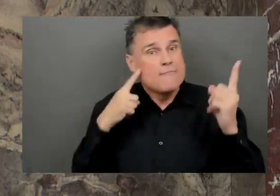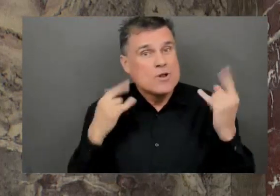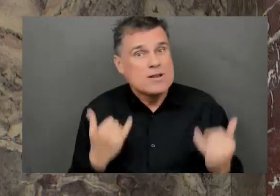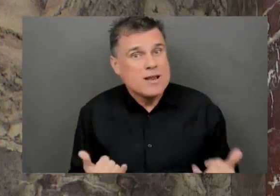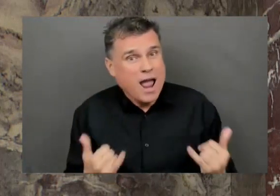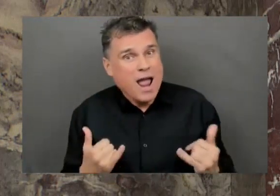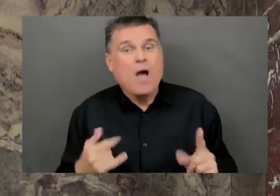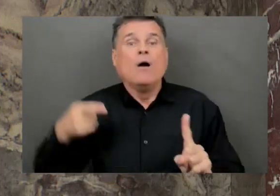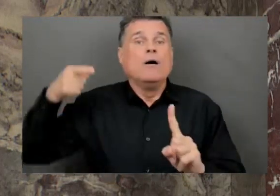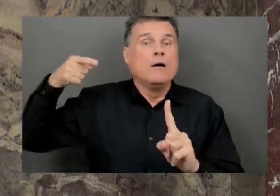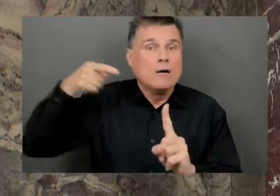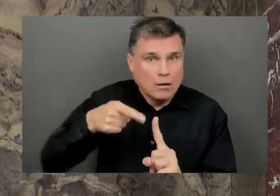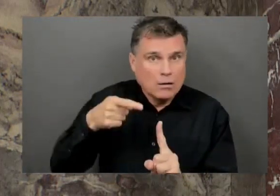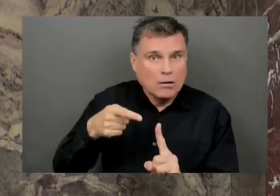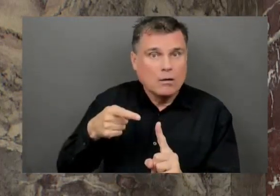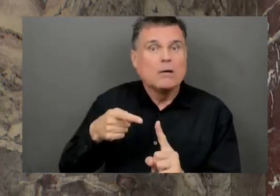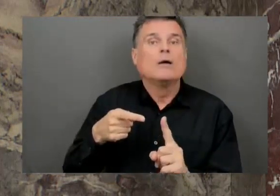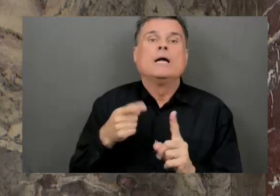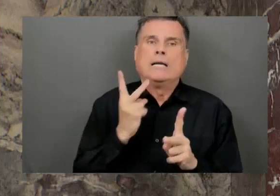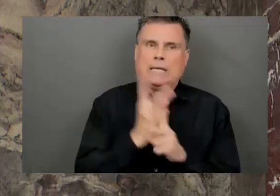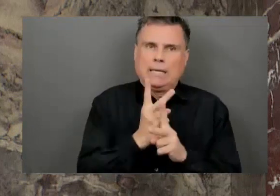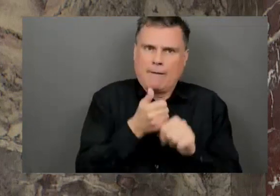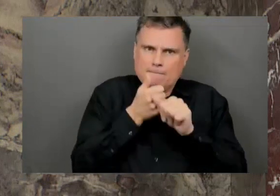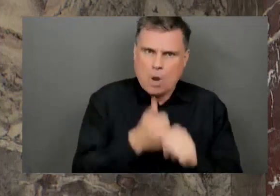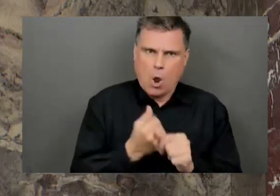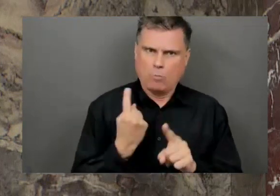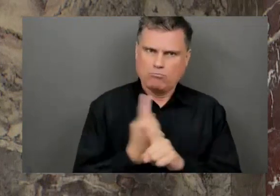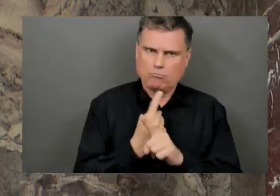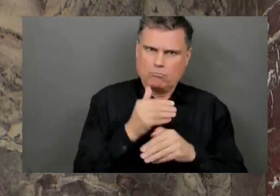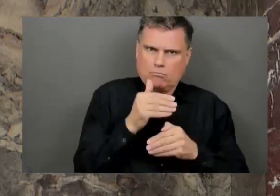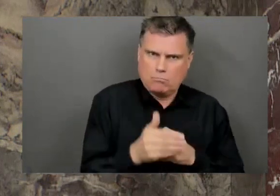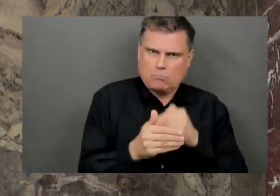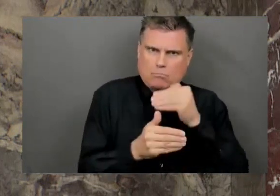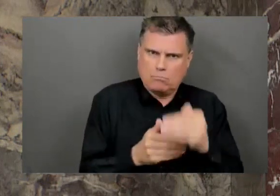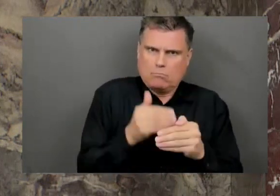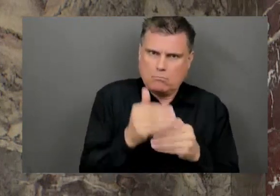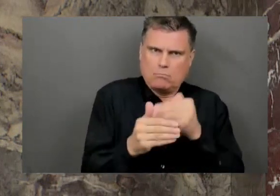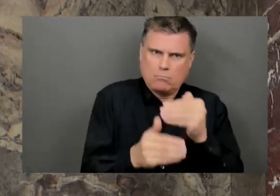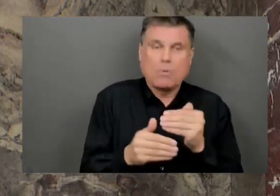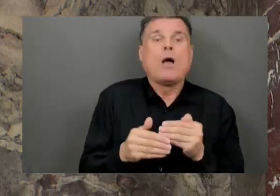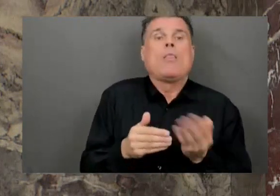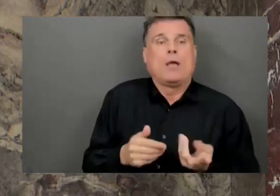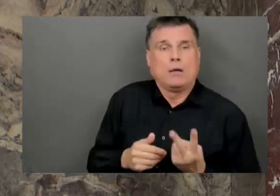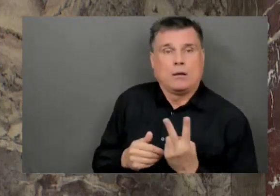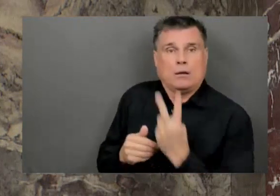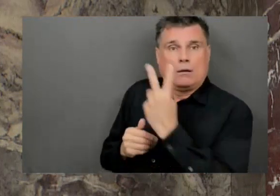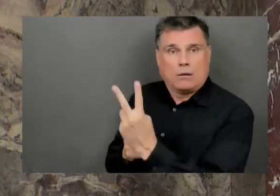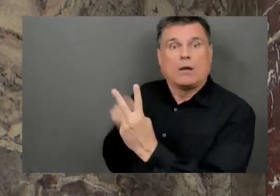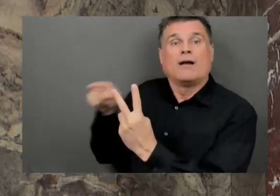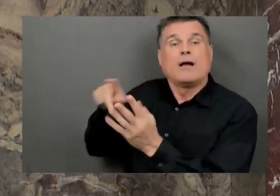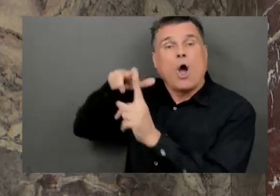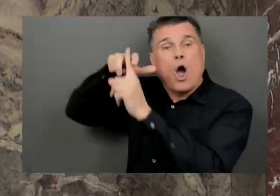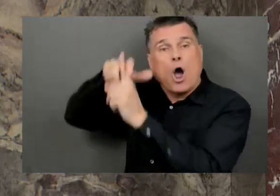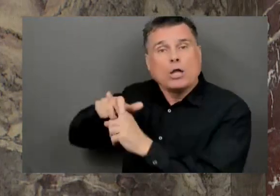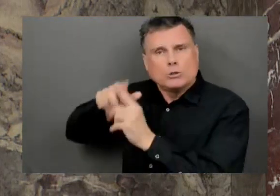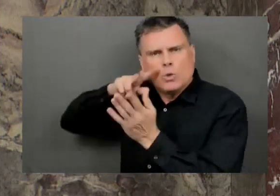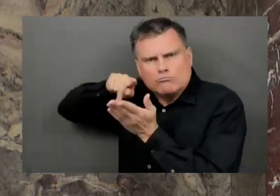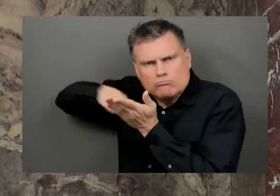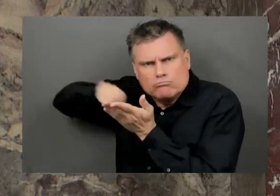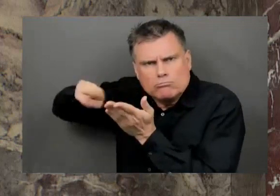in an independent office. We want to ensure, Mr. Speaker, that our priority remains supporting the